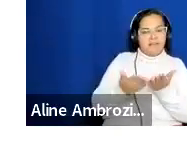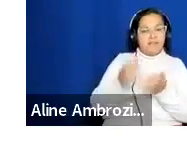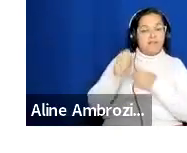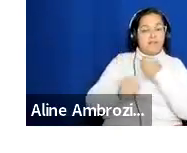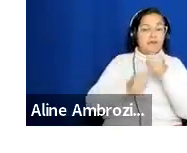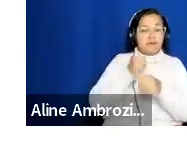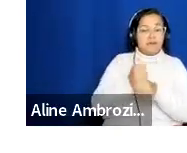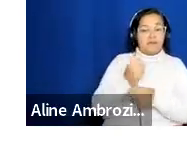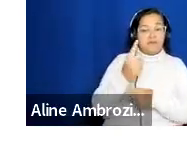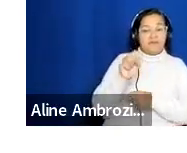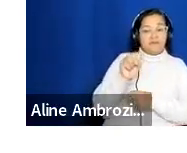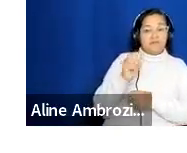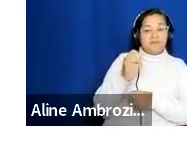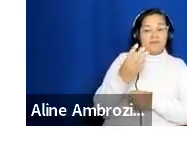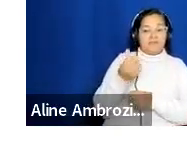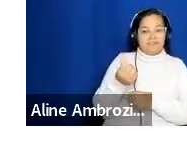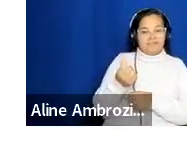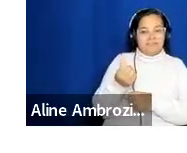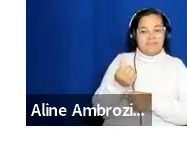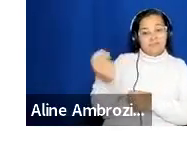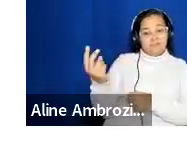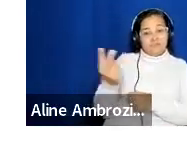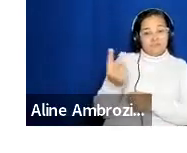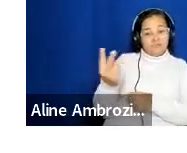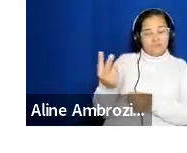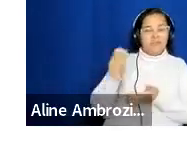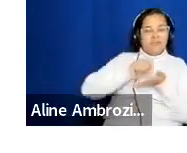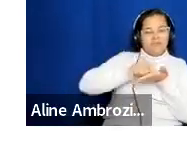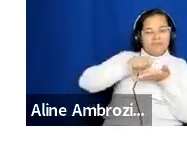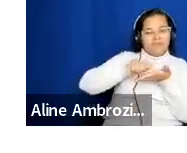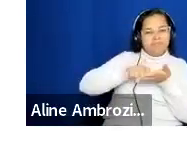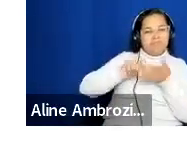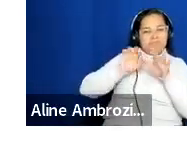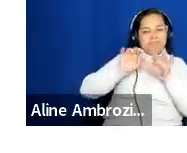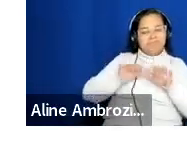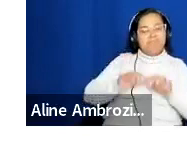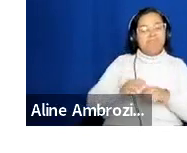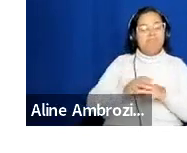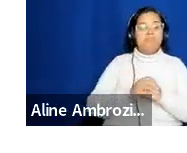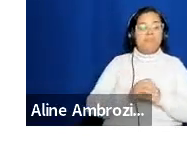it's referred to, which was unpublished.